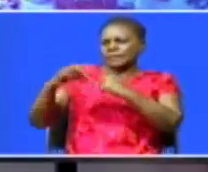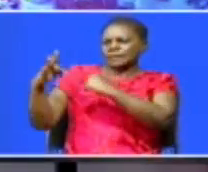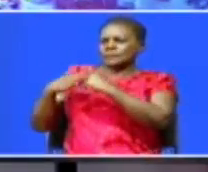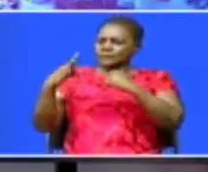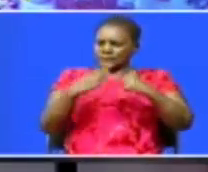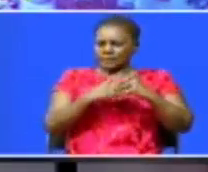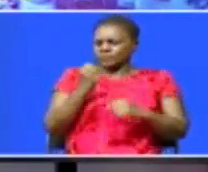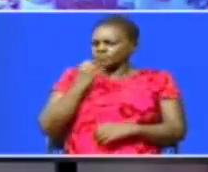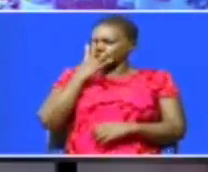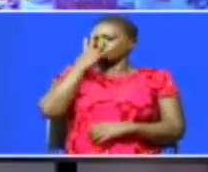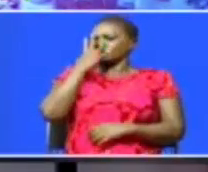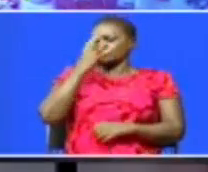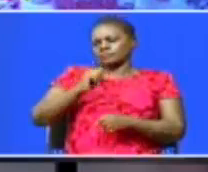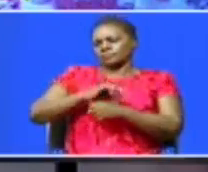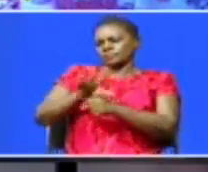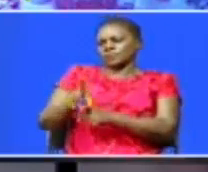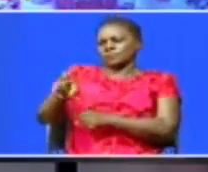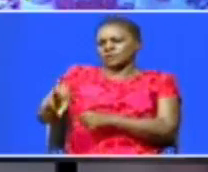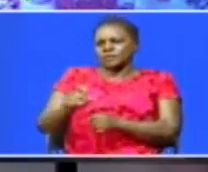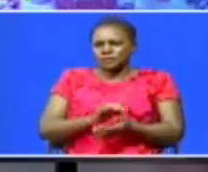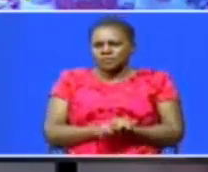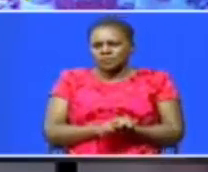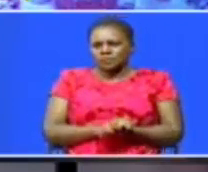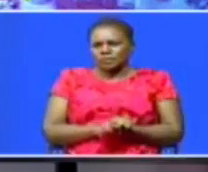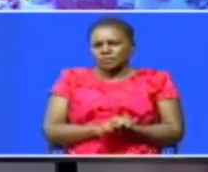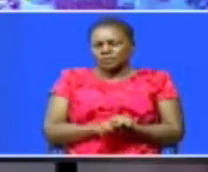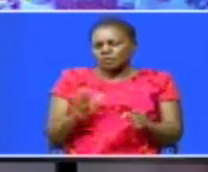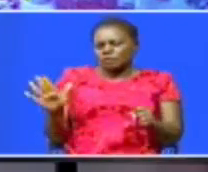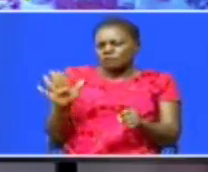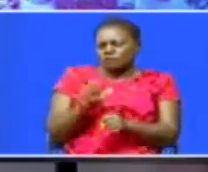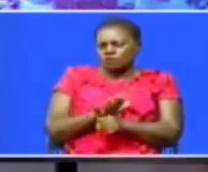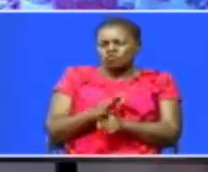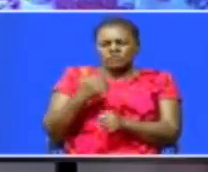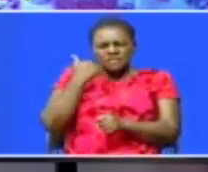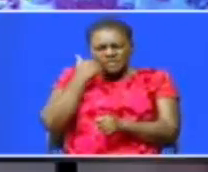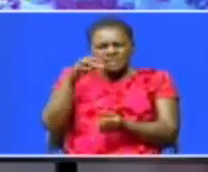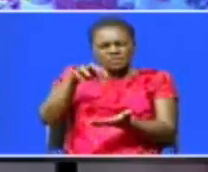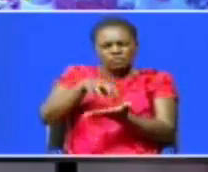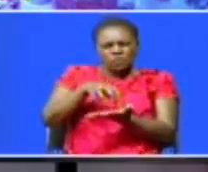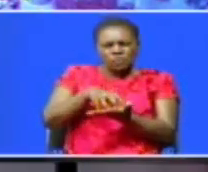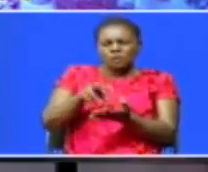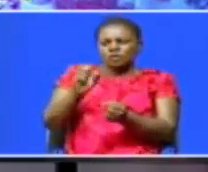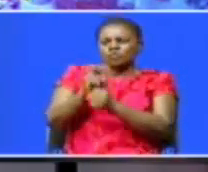688 people tested positive for the coronavirus. This now pushing the country's disease caseload to